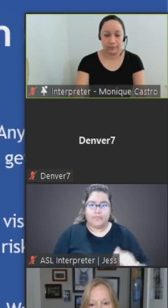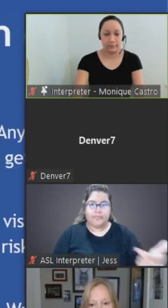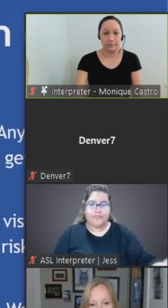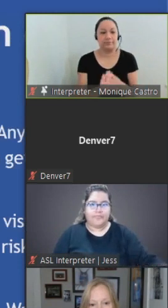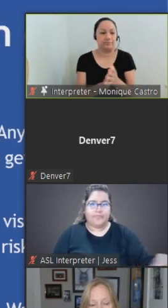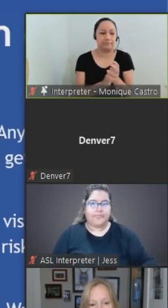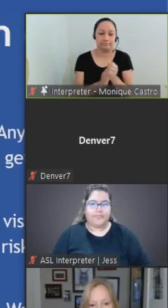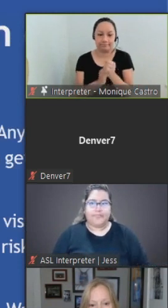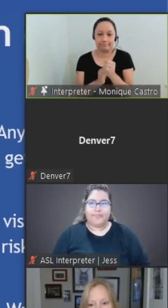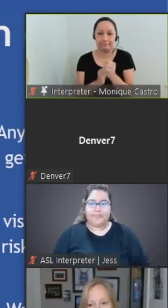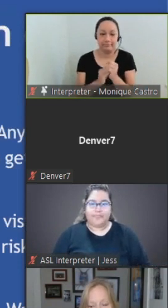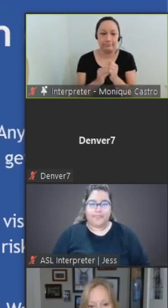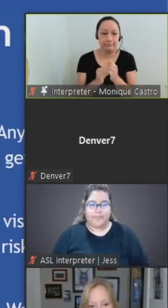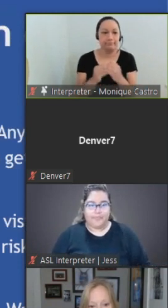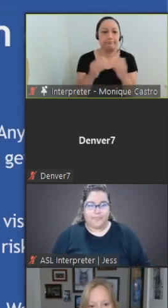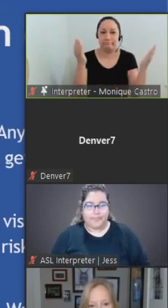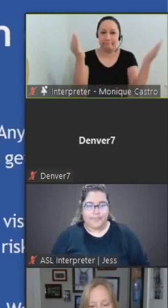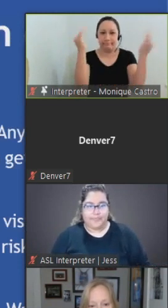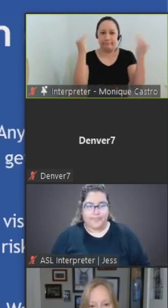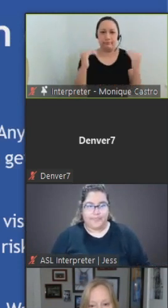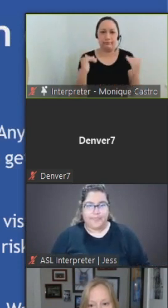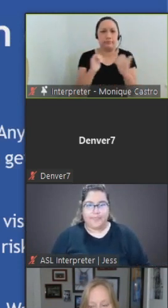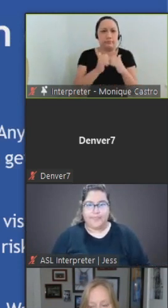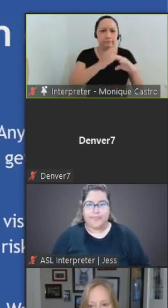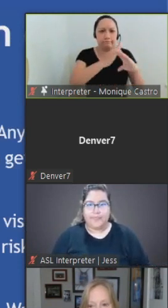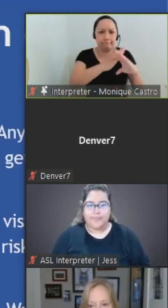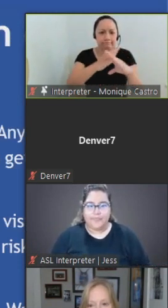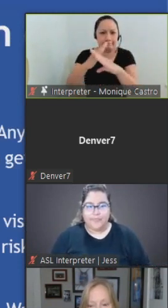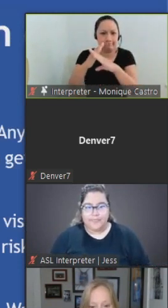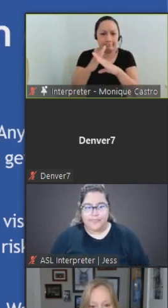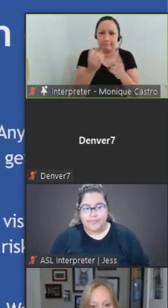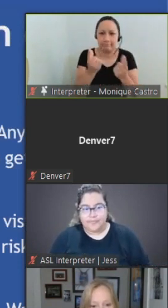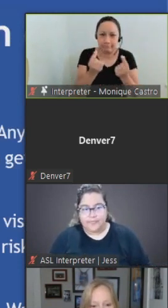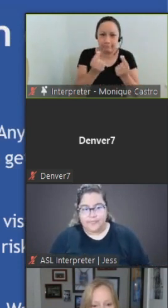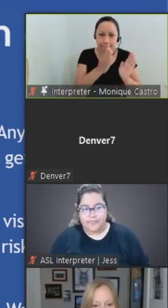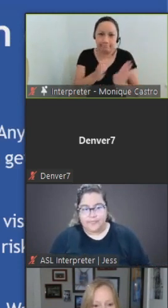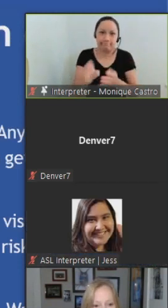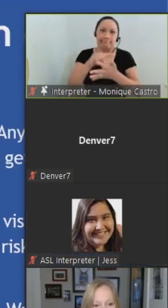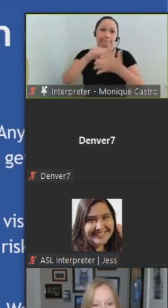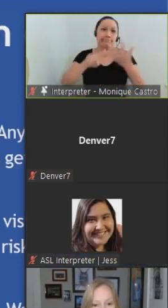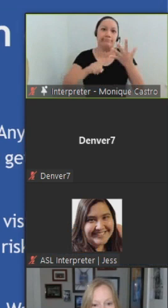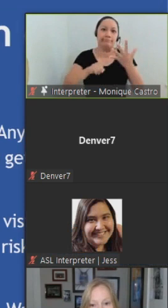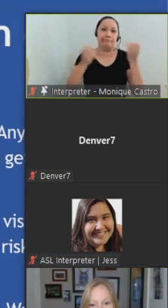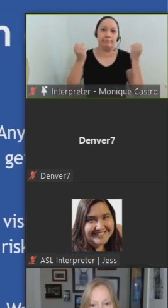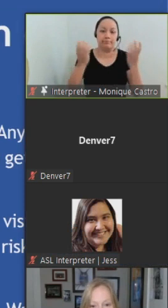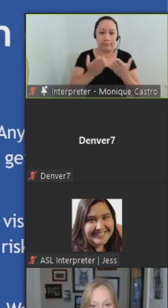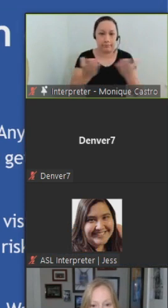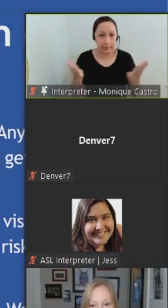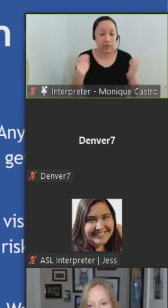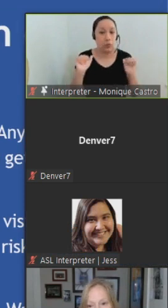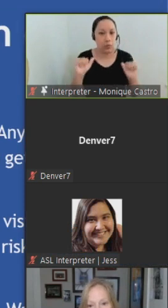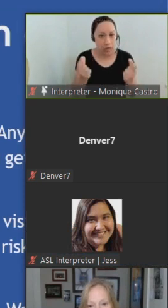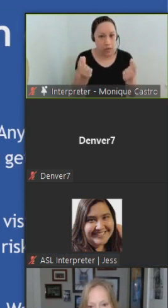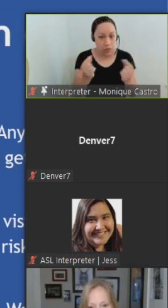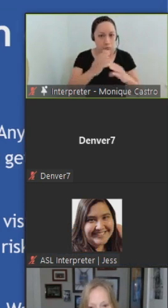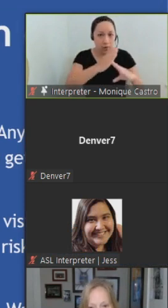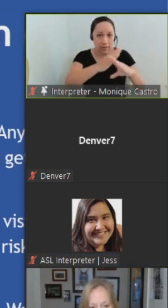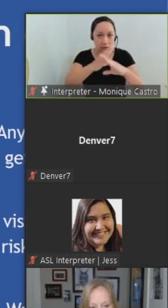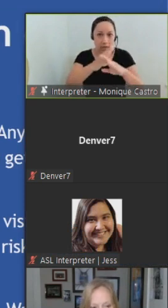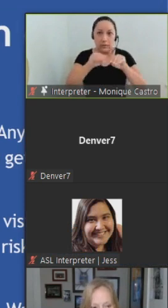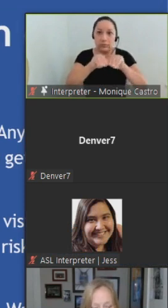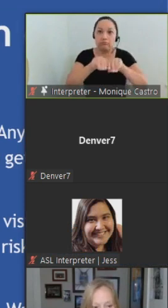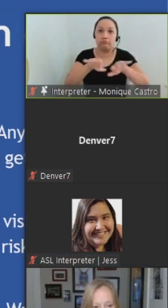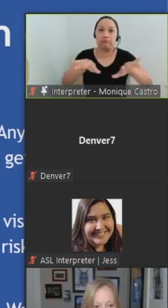So turning to prevention strategies. So we know that there are a number of things that we can do to prevent transmission of